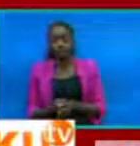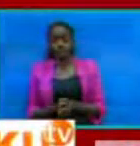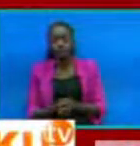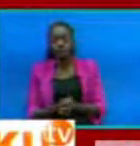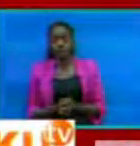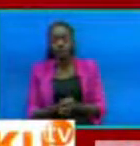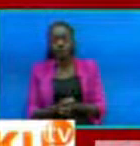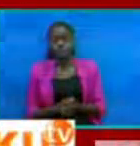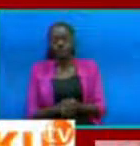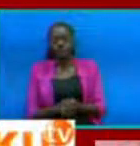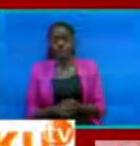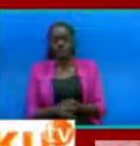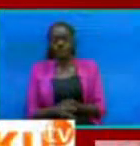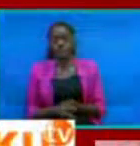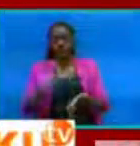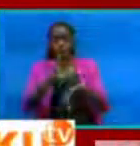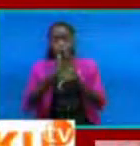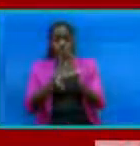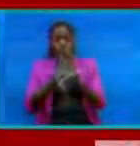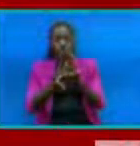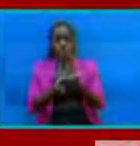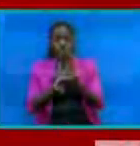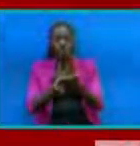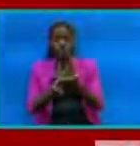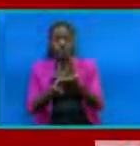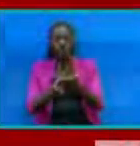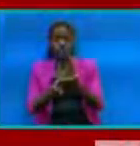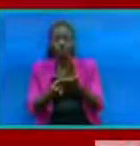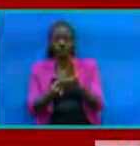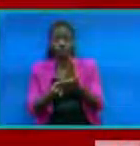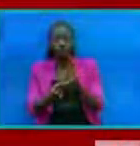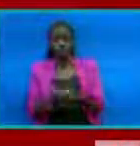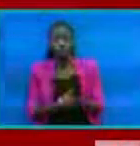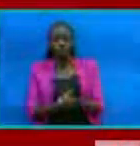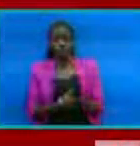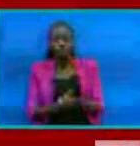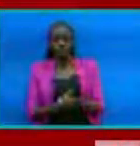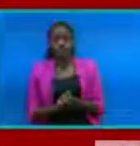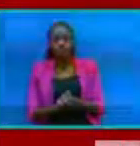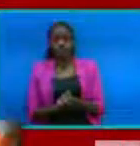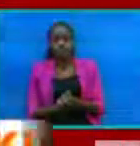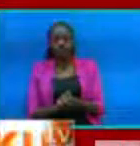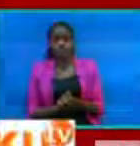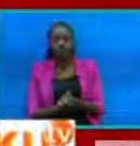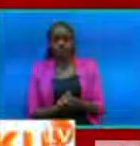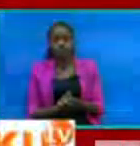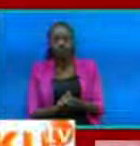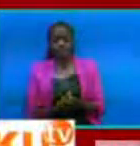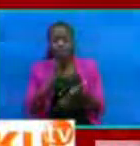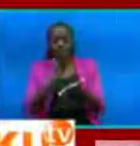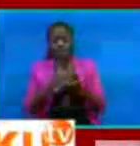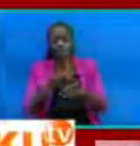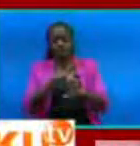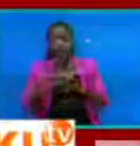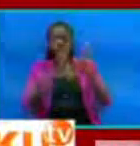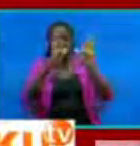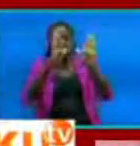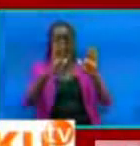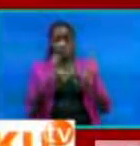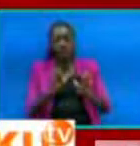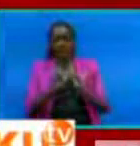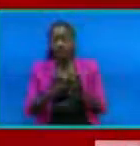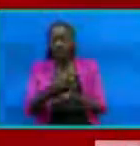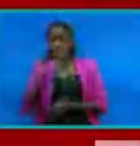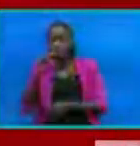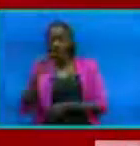as we ensure that we don't underplay the importance of actually going to the field